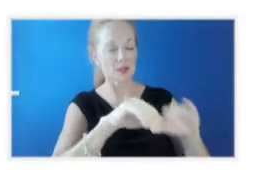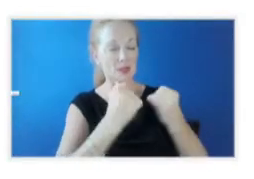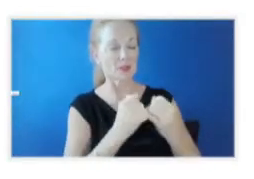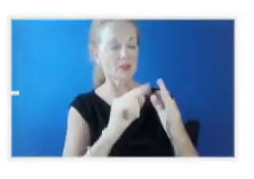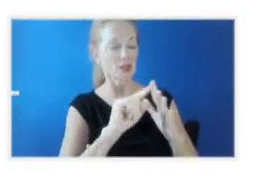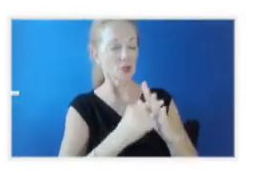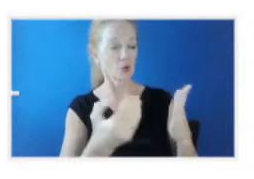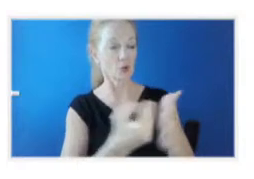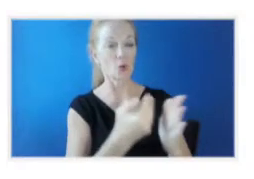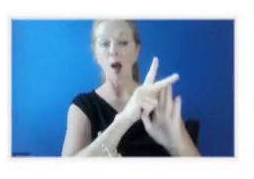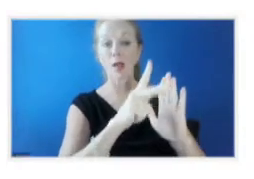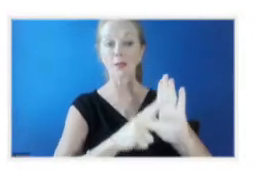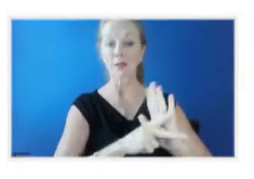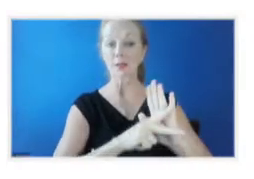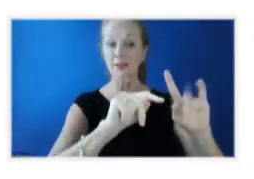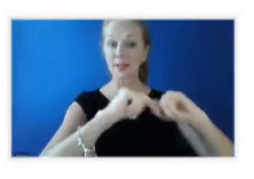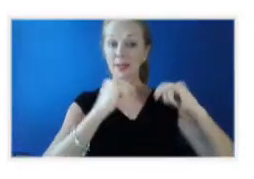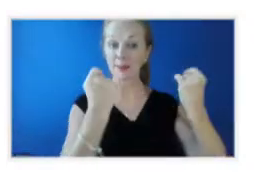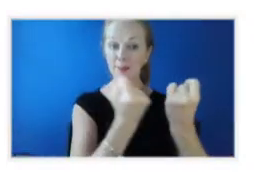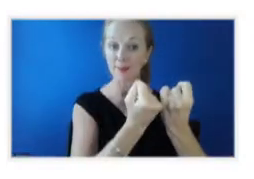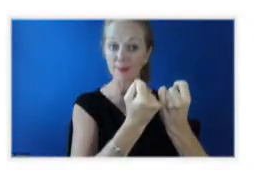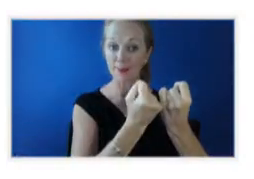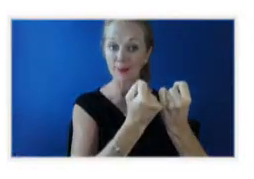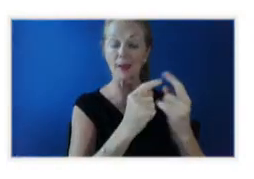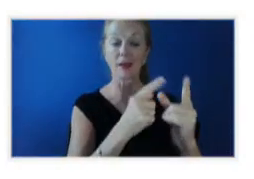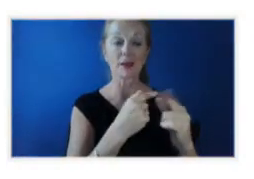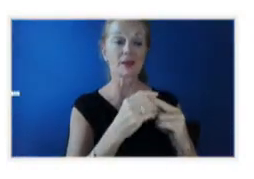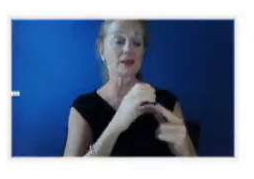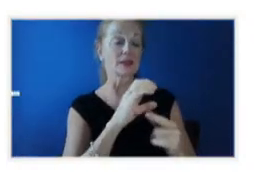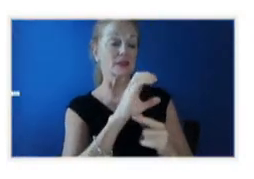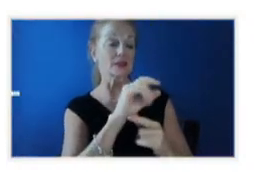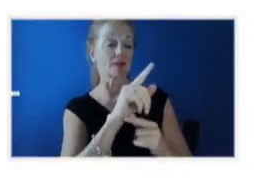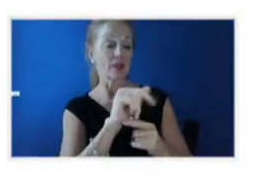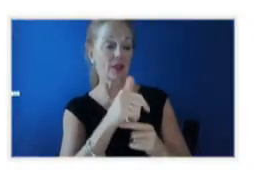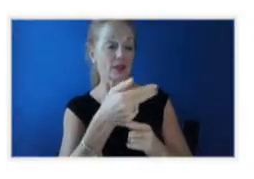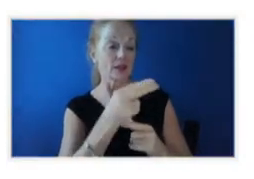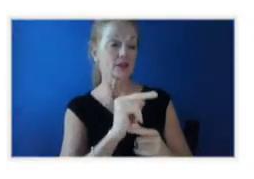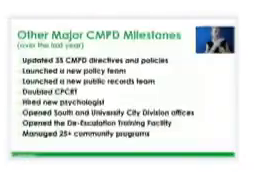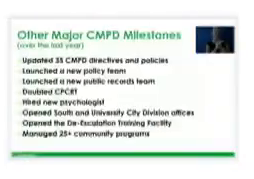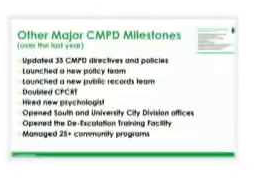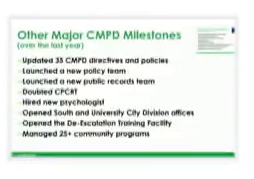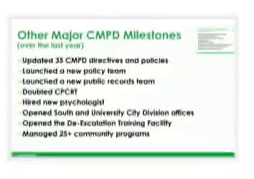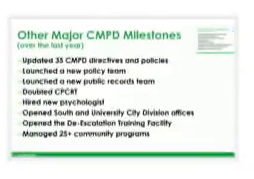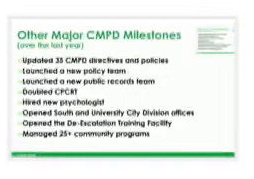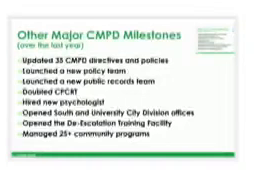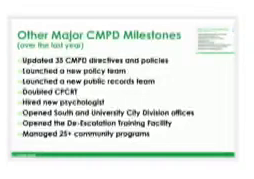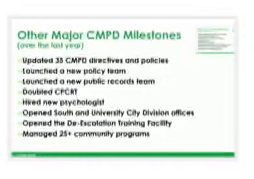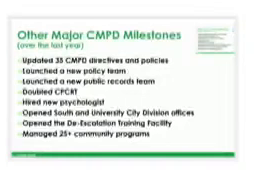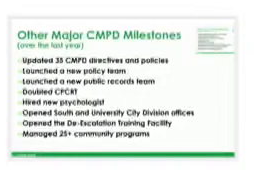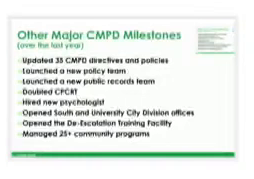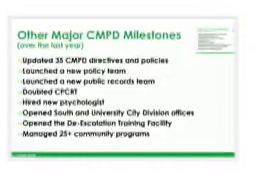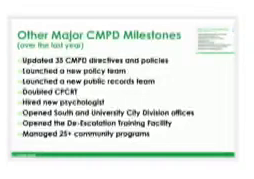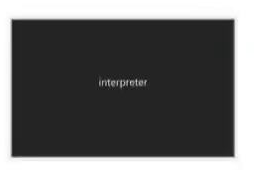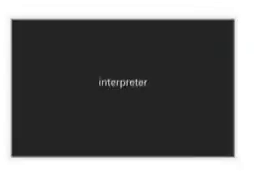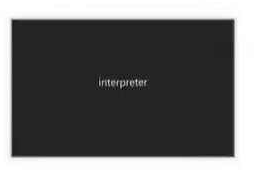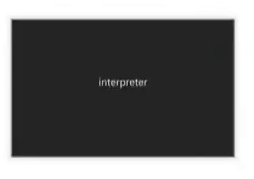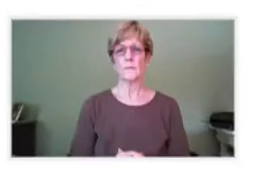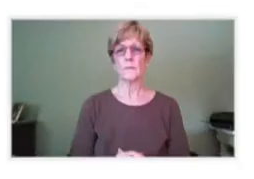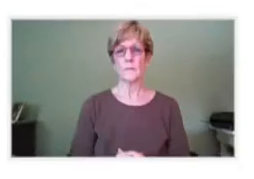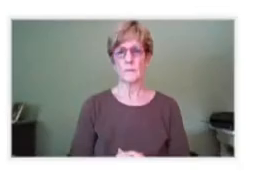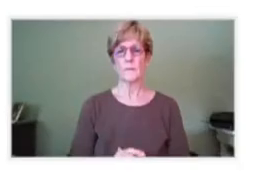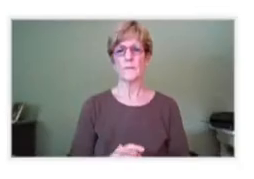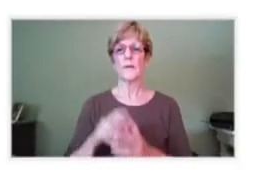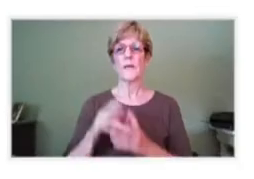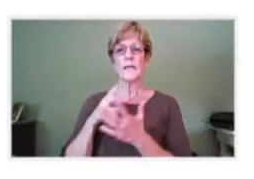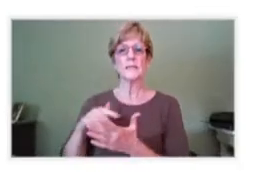policy team, which is a civilianized team that will be looking and constantly looking at our policies and looking at where we can